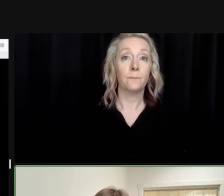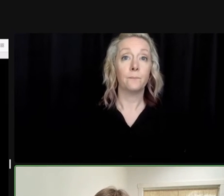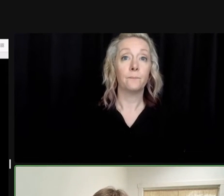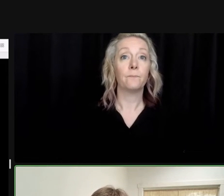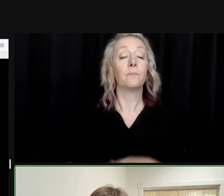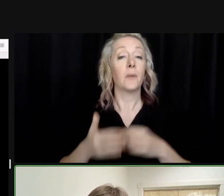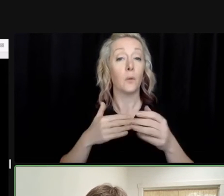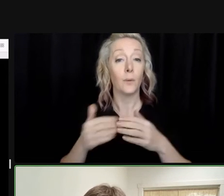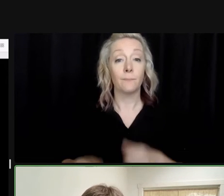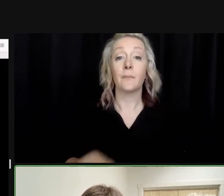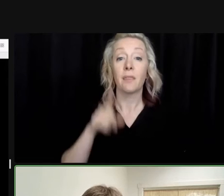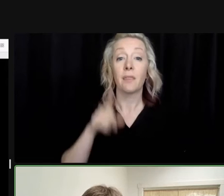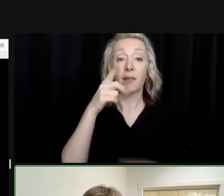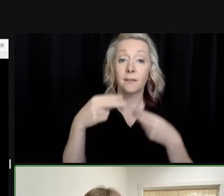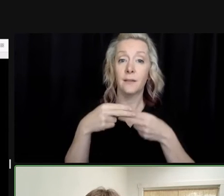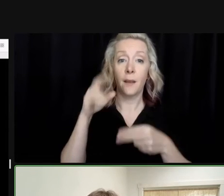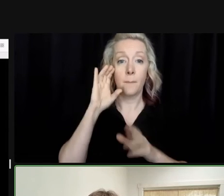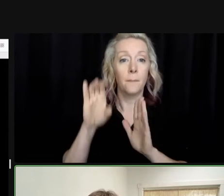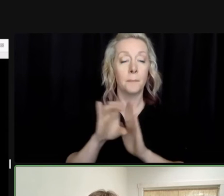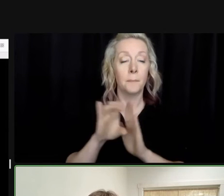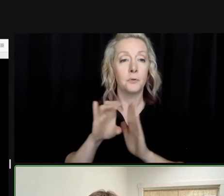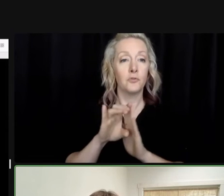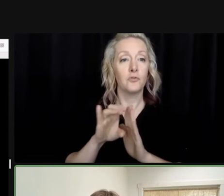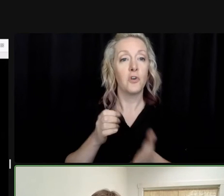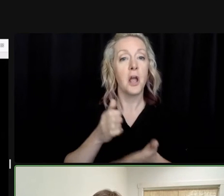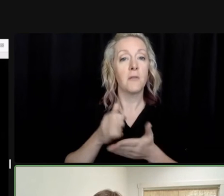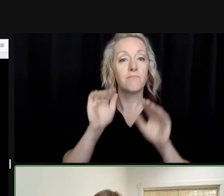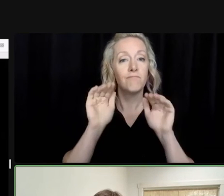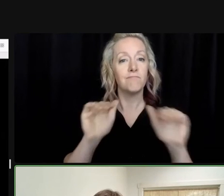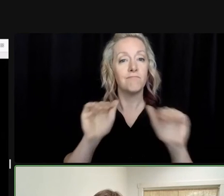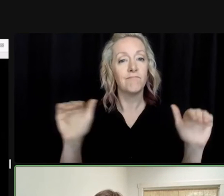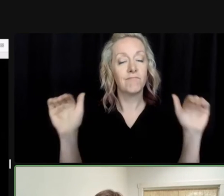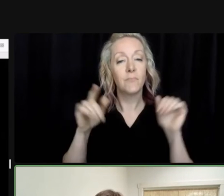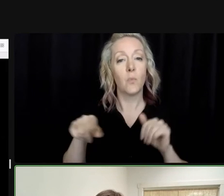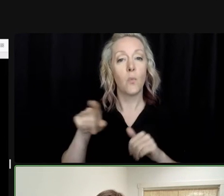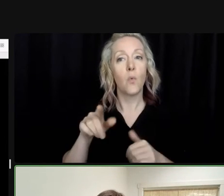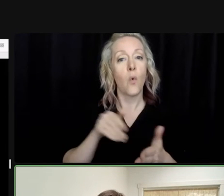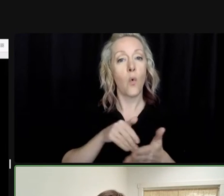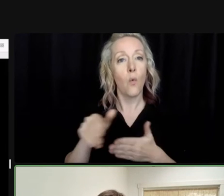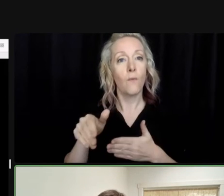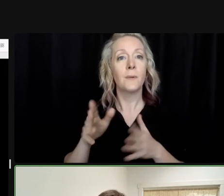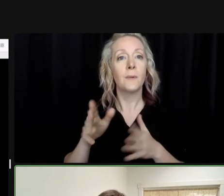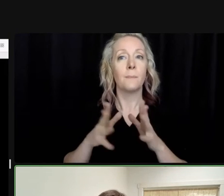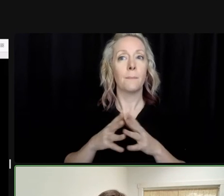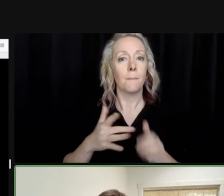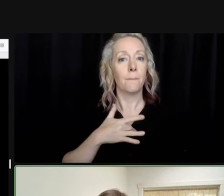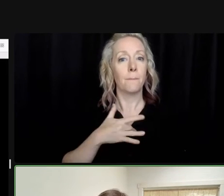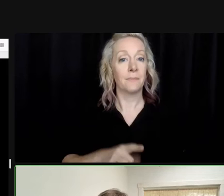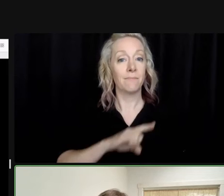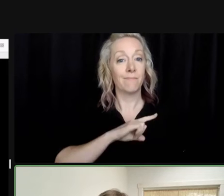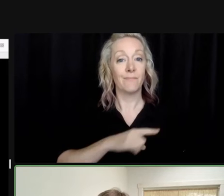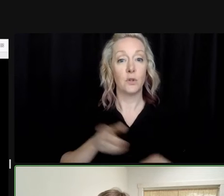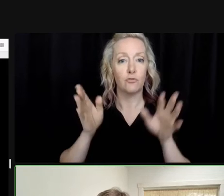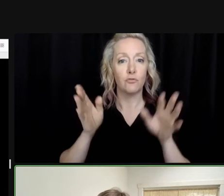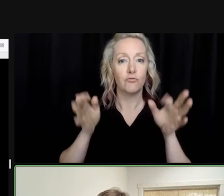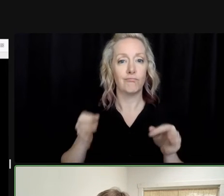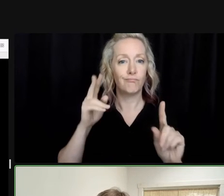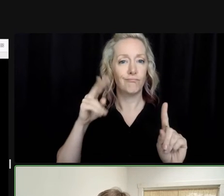Okay, this slide is just to help us remember that oftentimes we judge people that are really, I